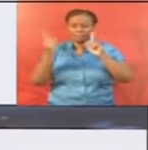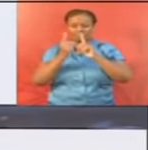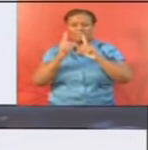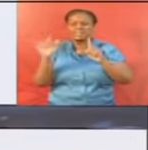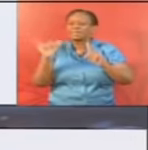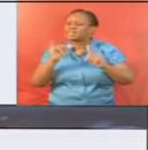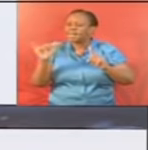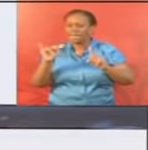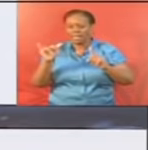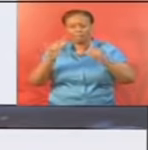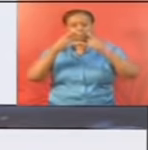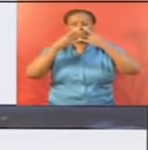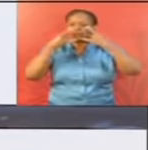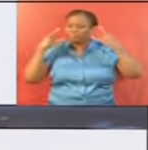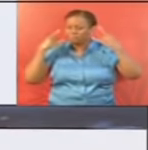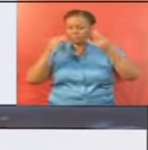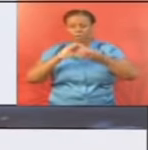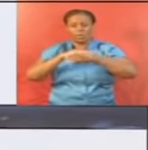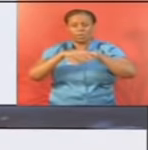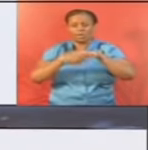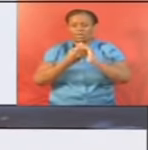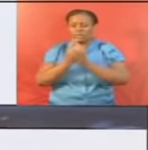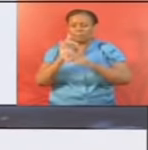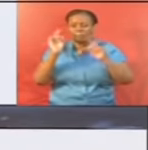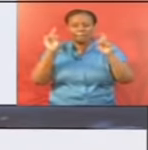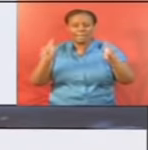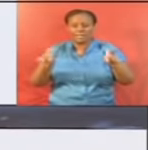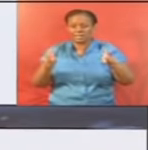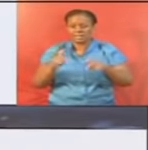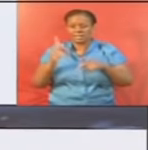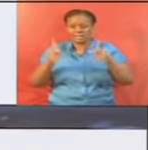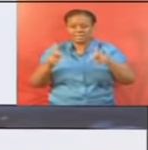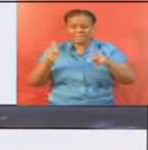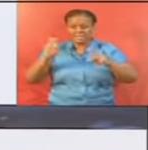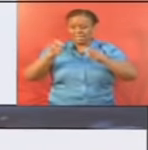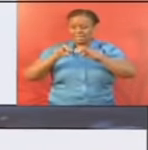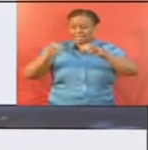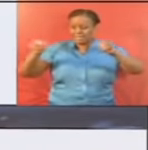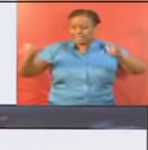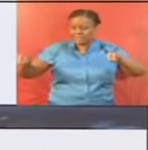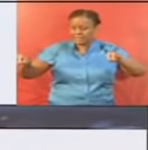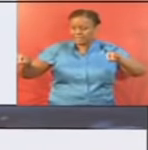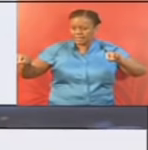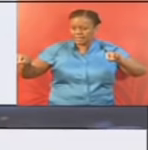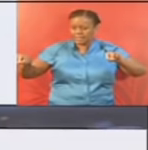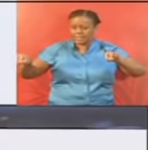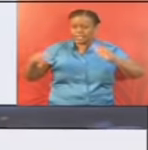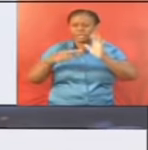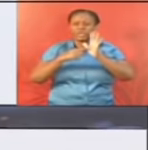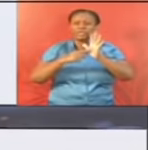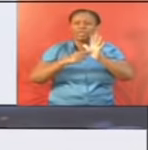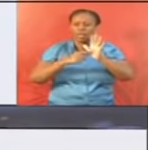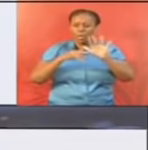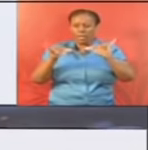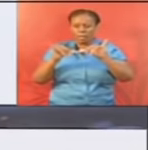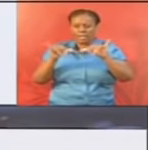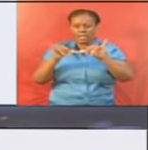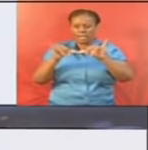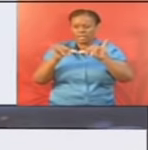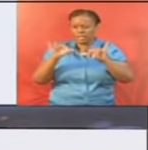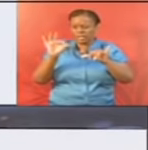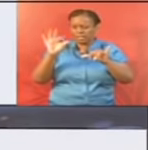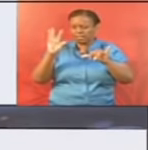and client seating arrangement was spaced to ensure social distances. Please note, we always had a